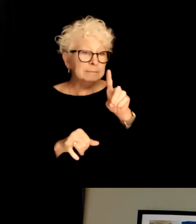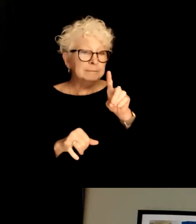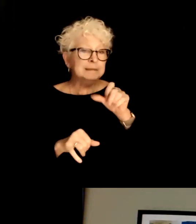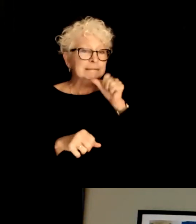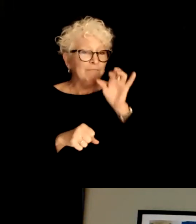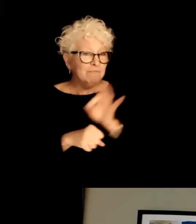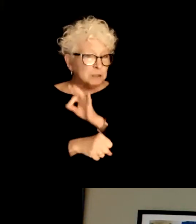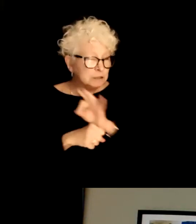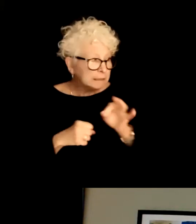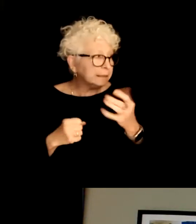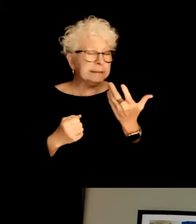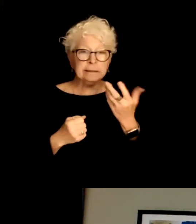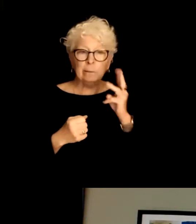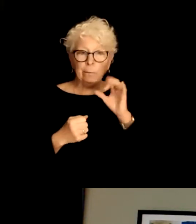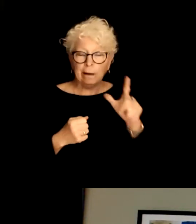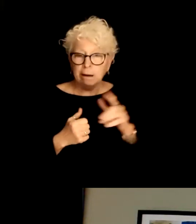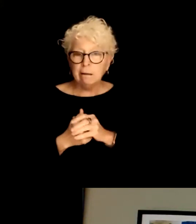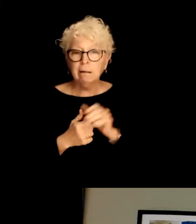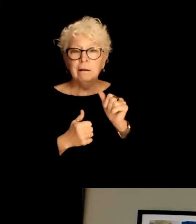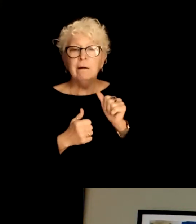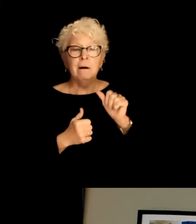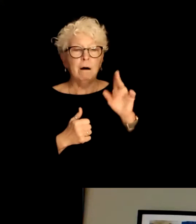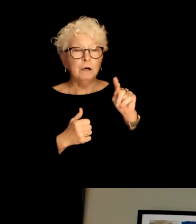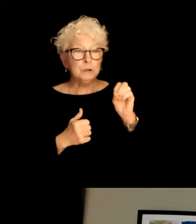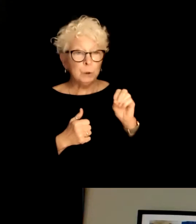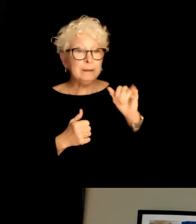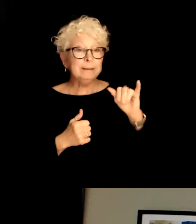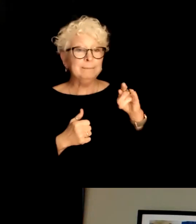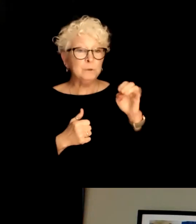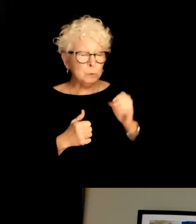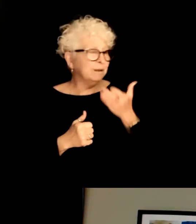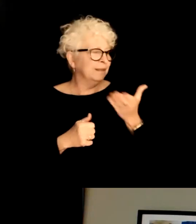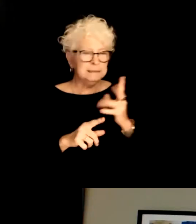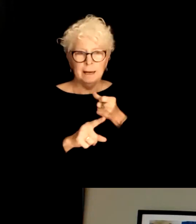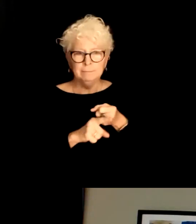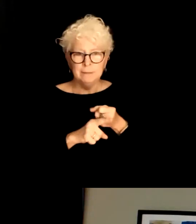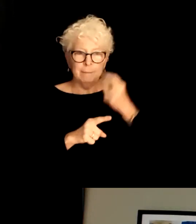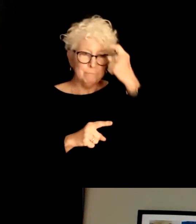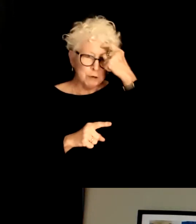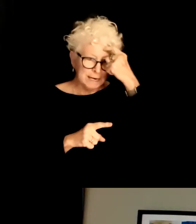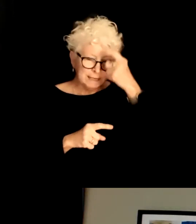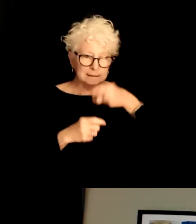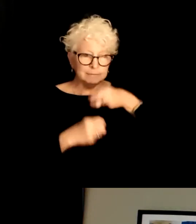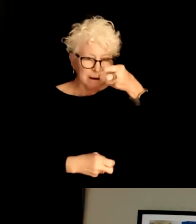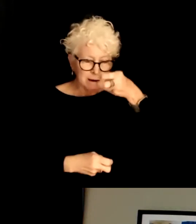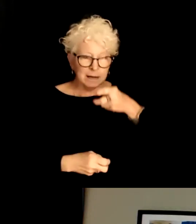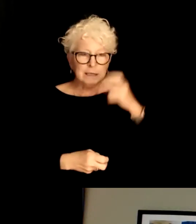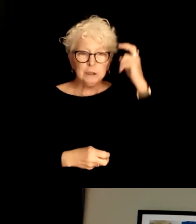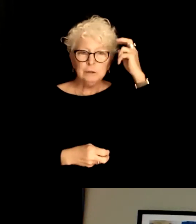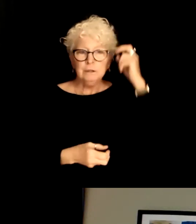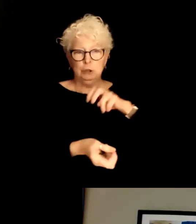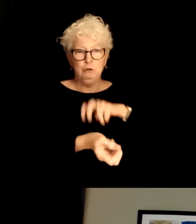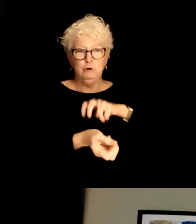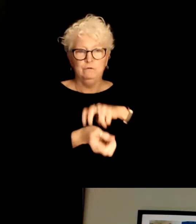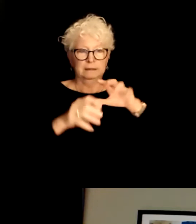hyperinflammatory conditions and conditions affecting the brain, spine, and nervous system, how do these relate to each other?